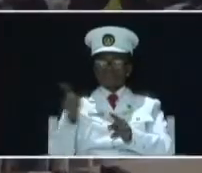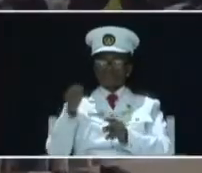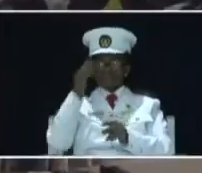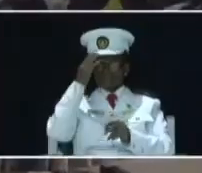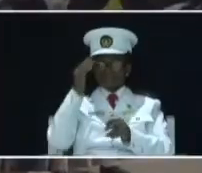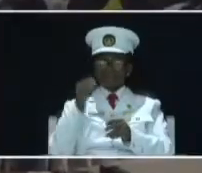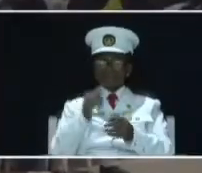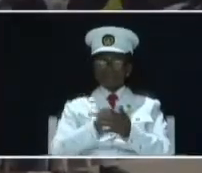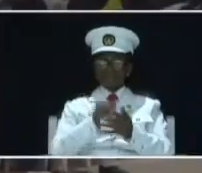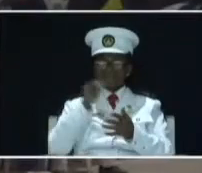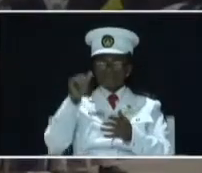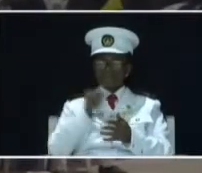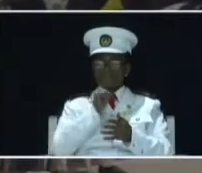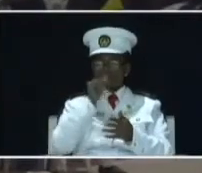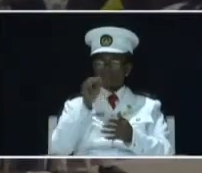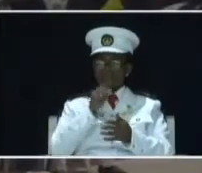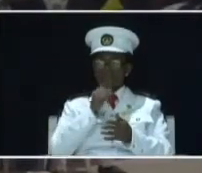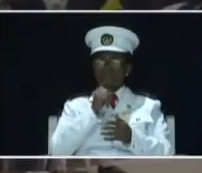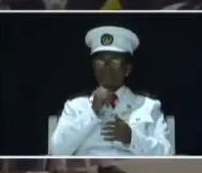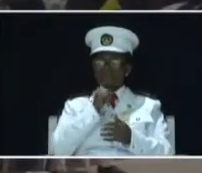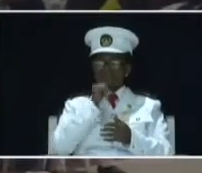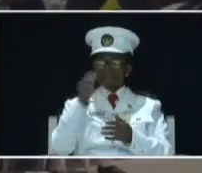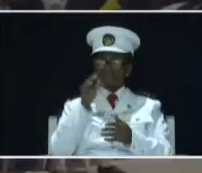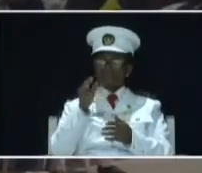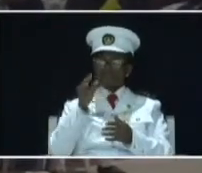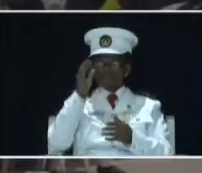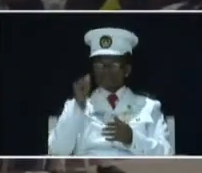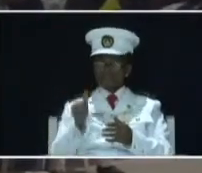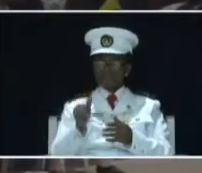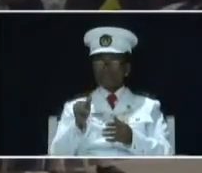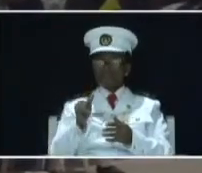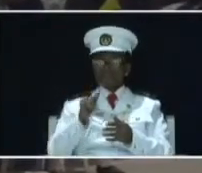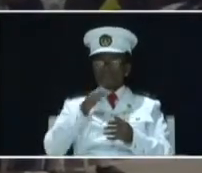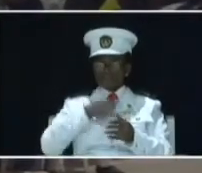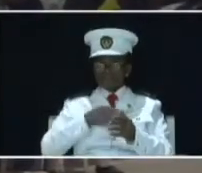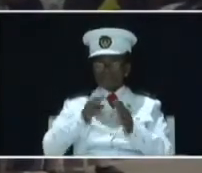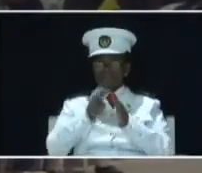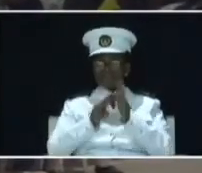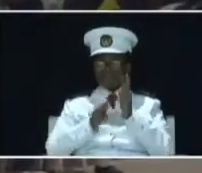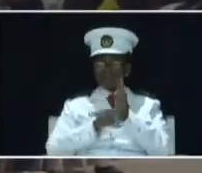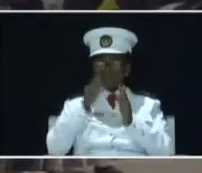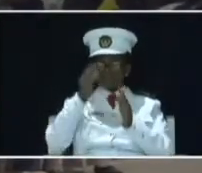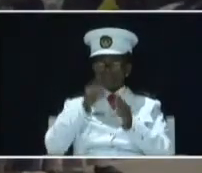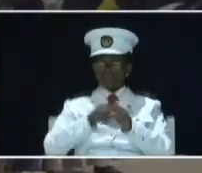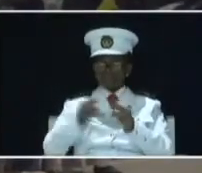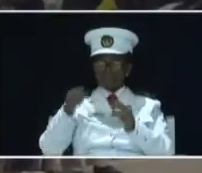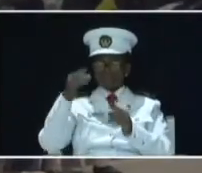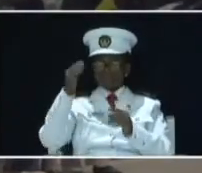thine be done. The moment you can get that one clear,